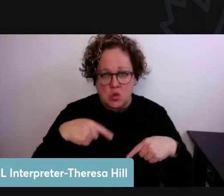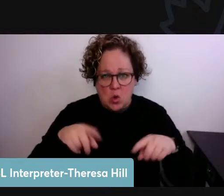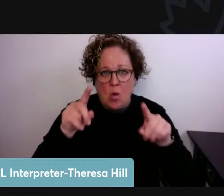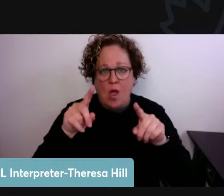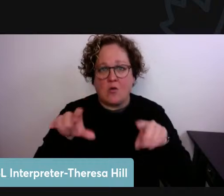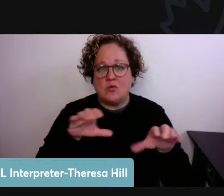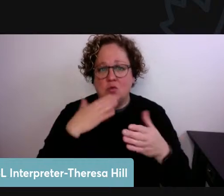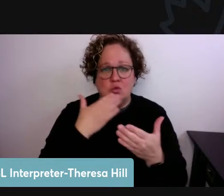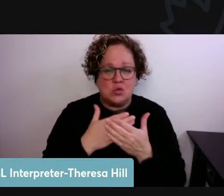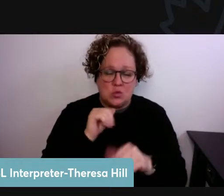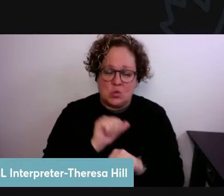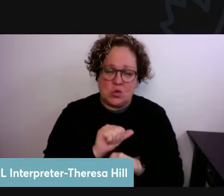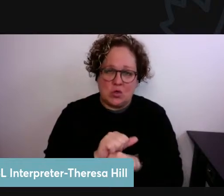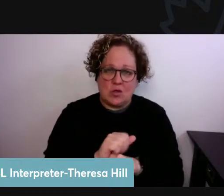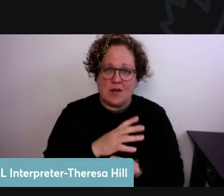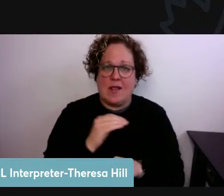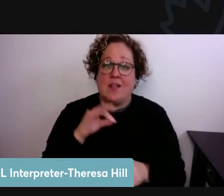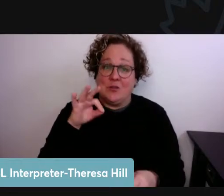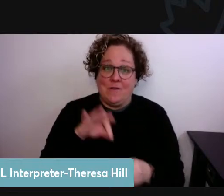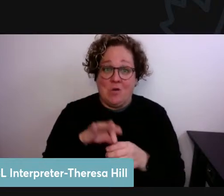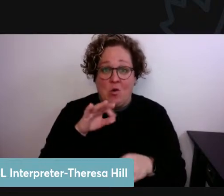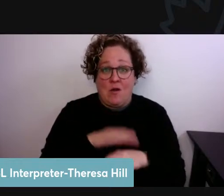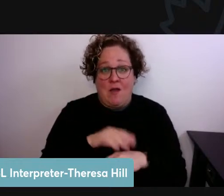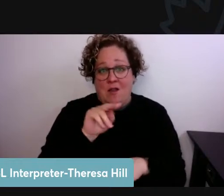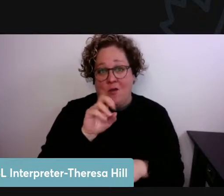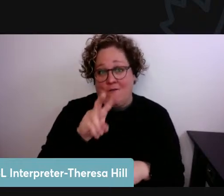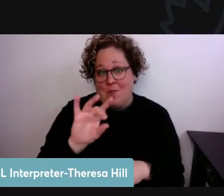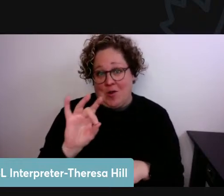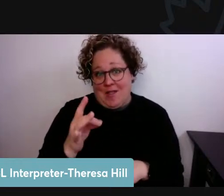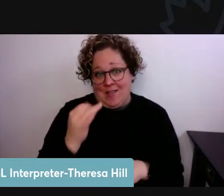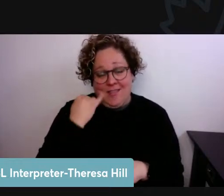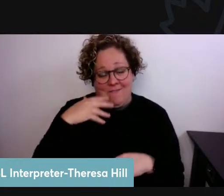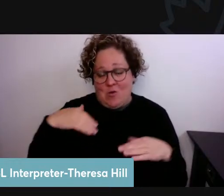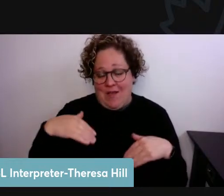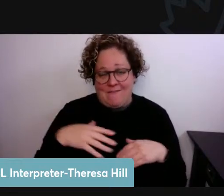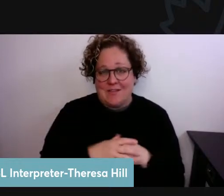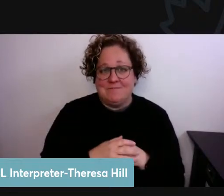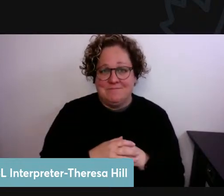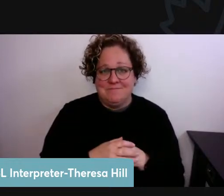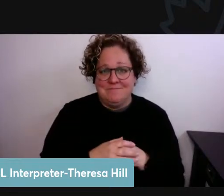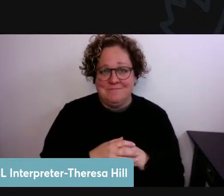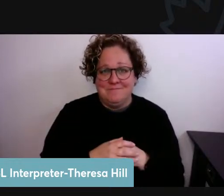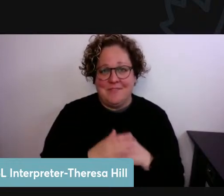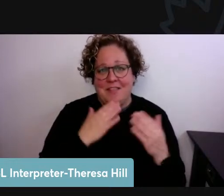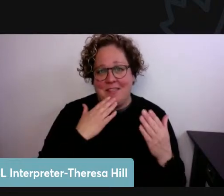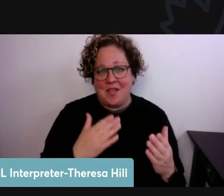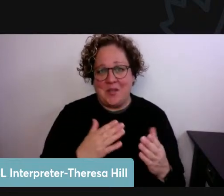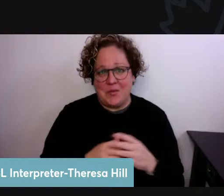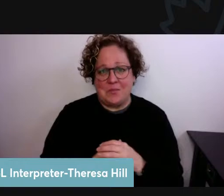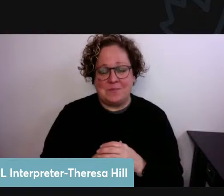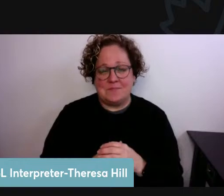work and to vote on November 8th if you haven't already. Thank you.